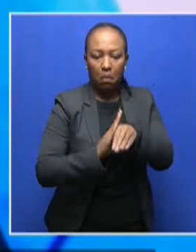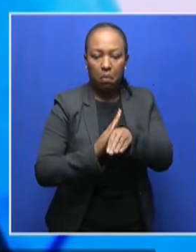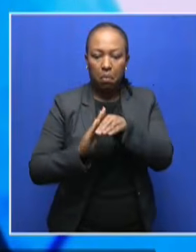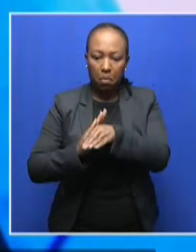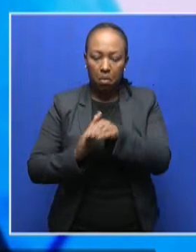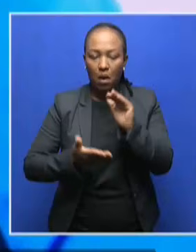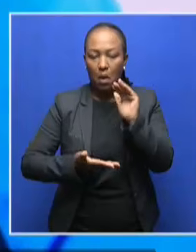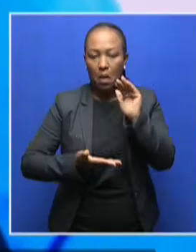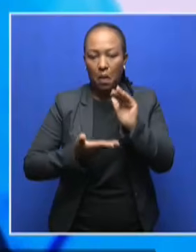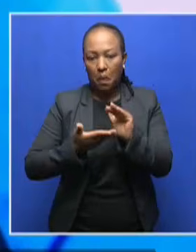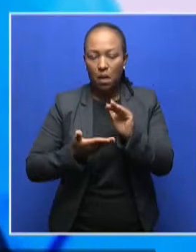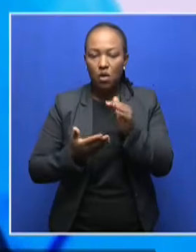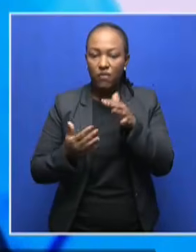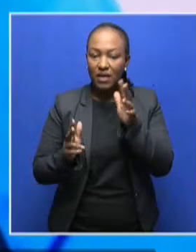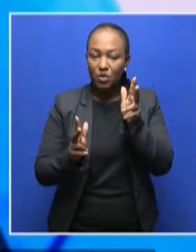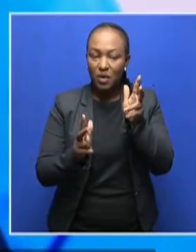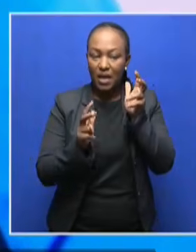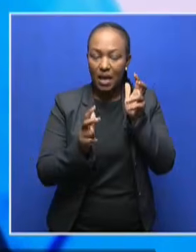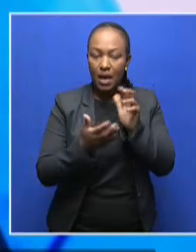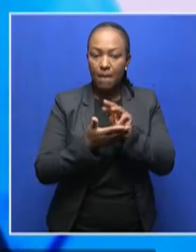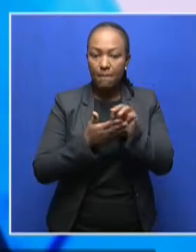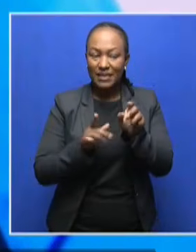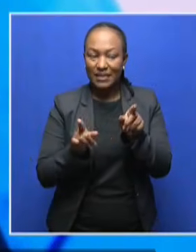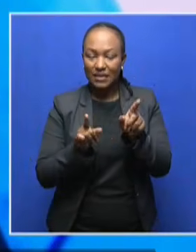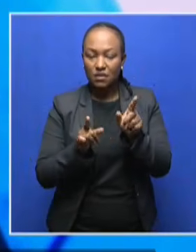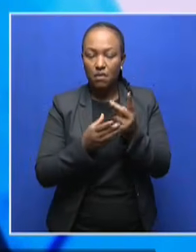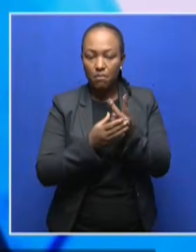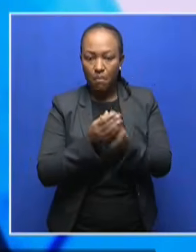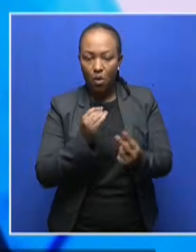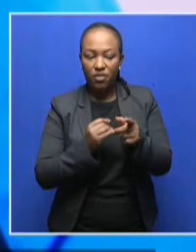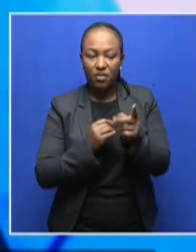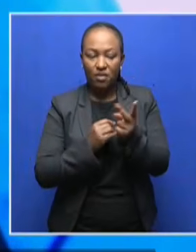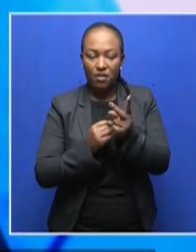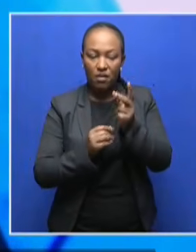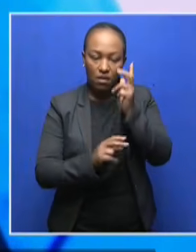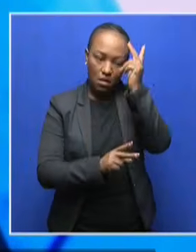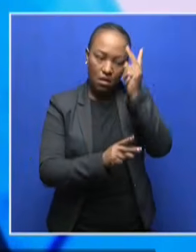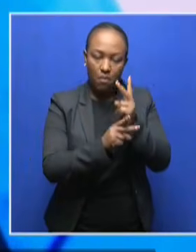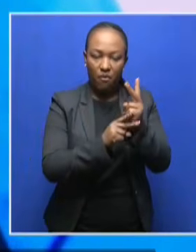heard the messages from the two professionals, and also